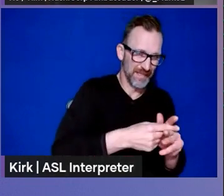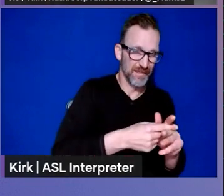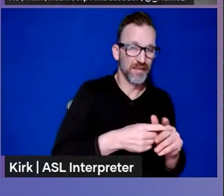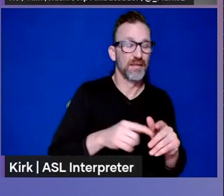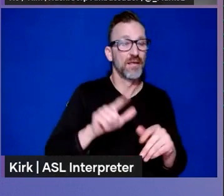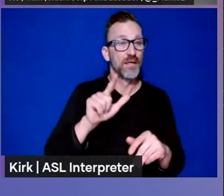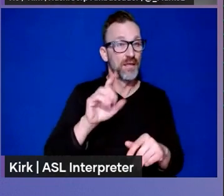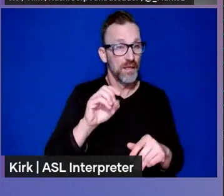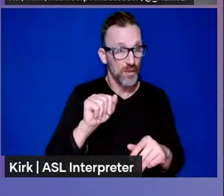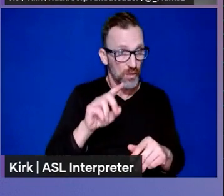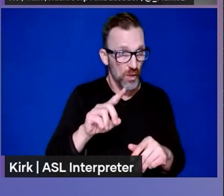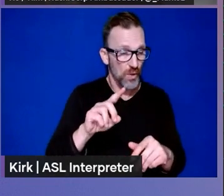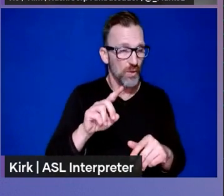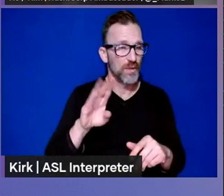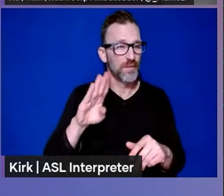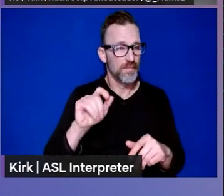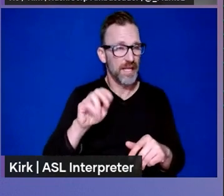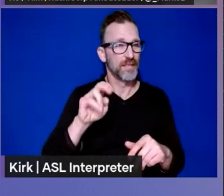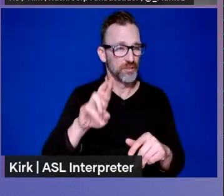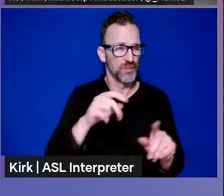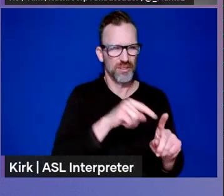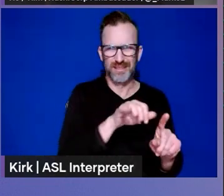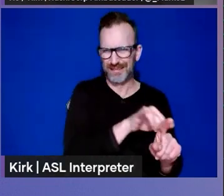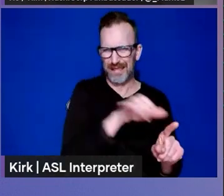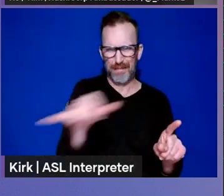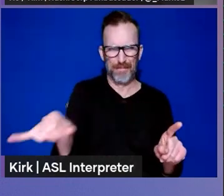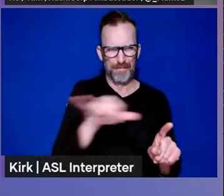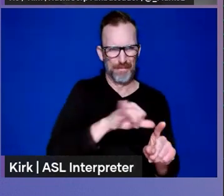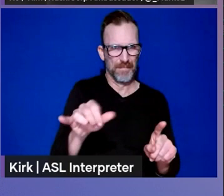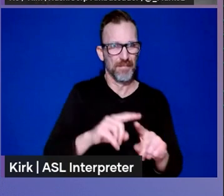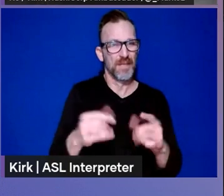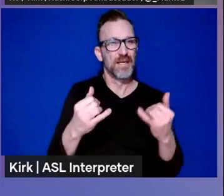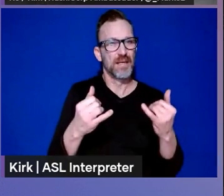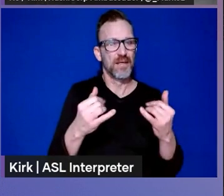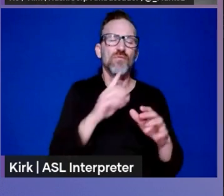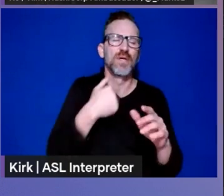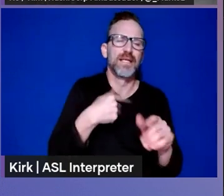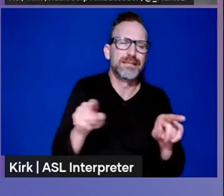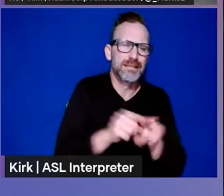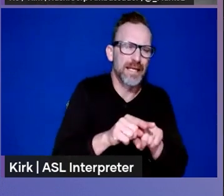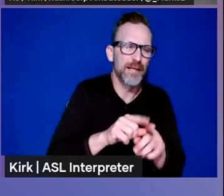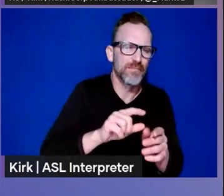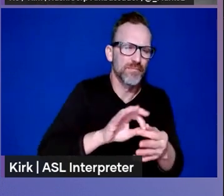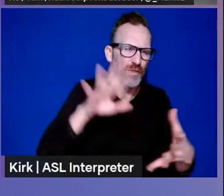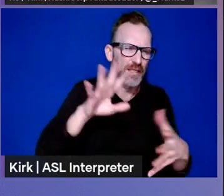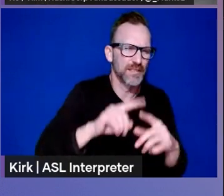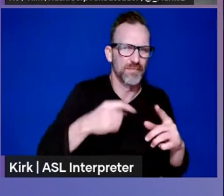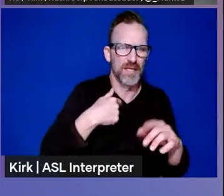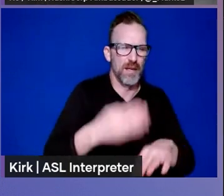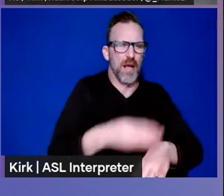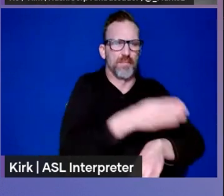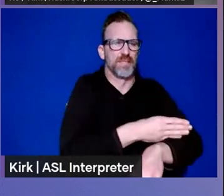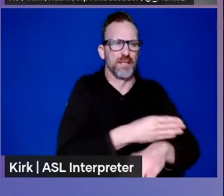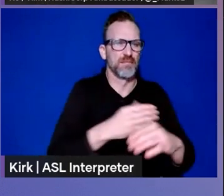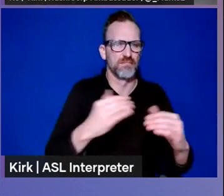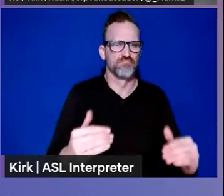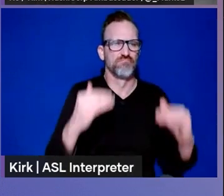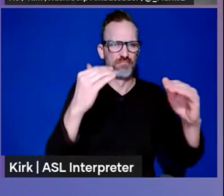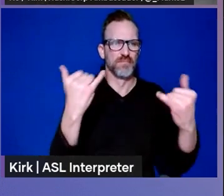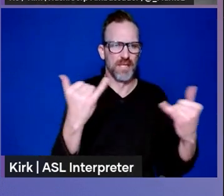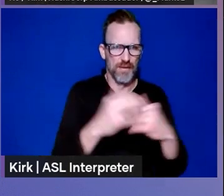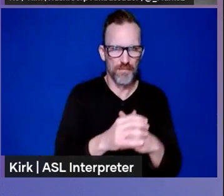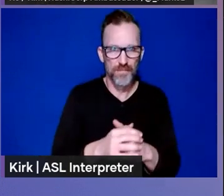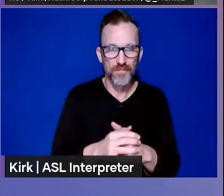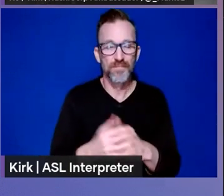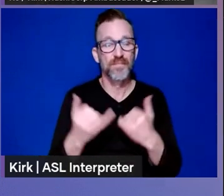just kind of pointing to a new release, or the same release that was kind of updated in place. So if I go to this side that I